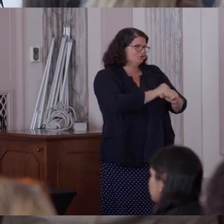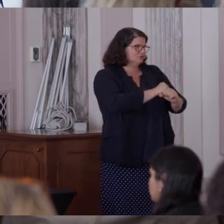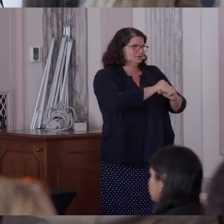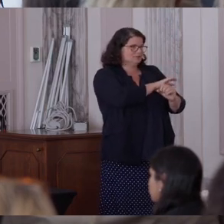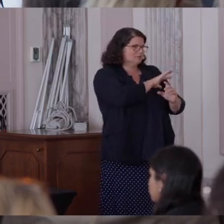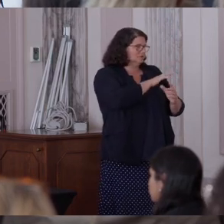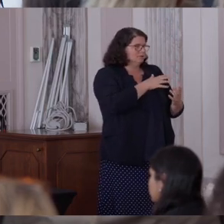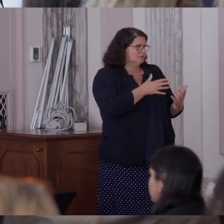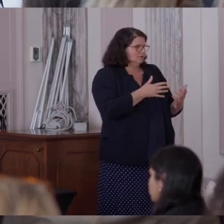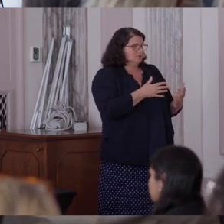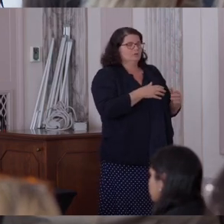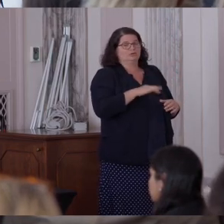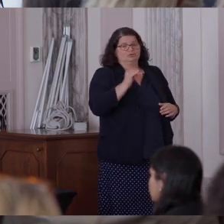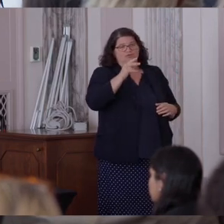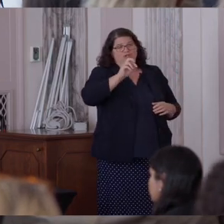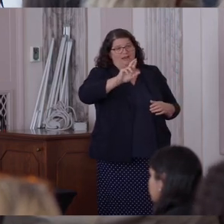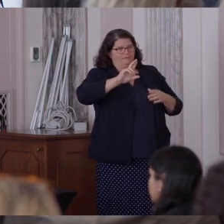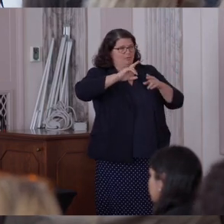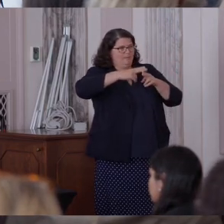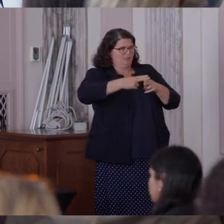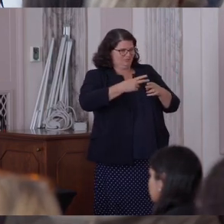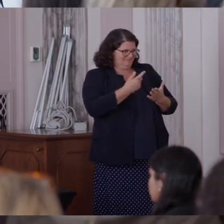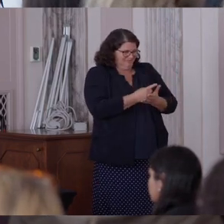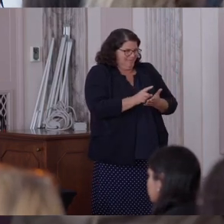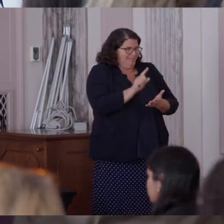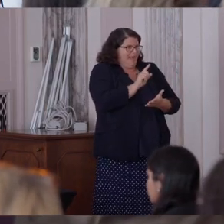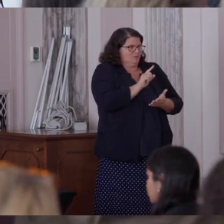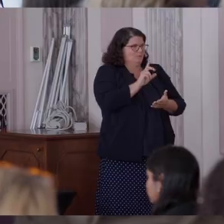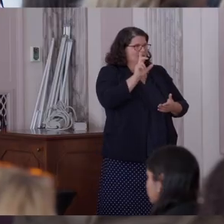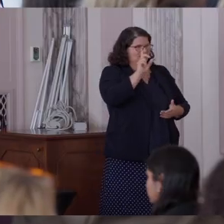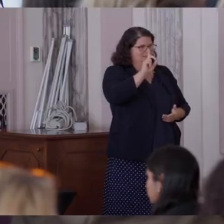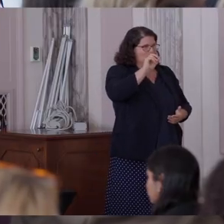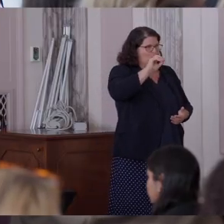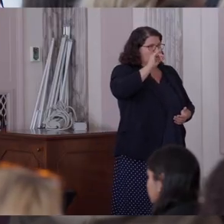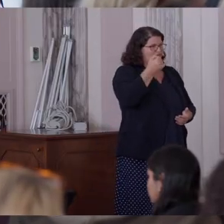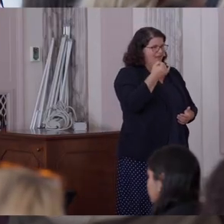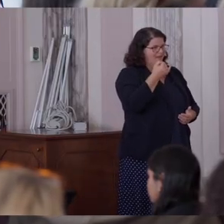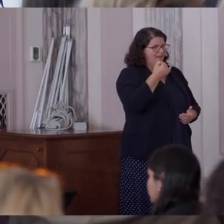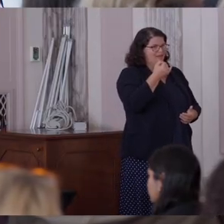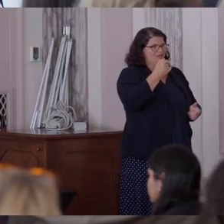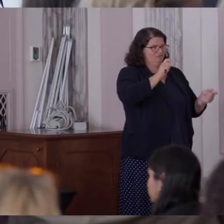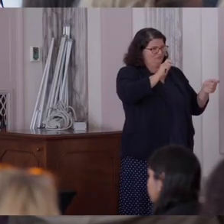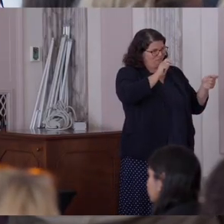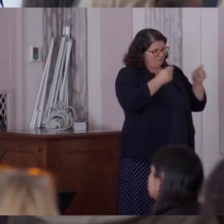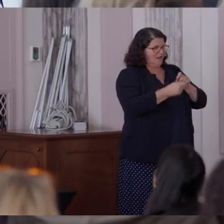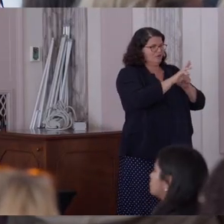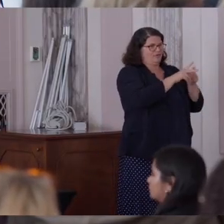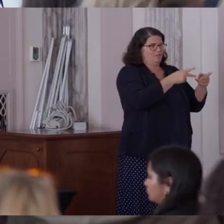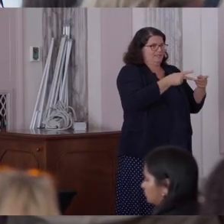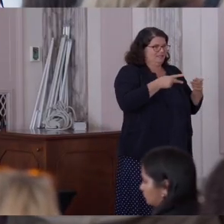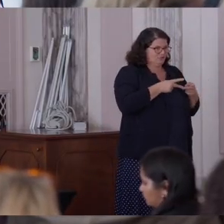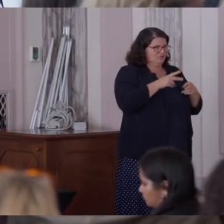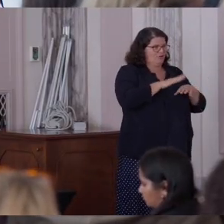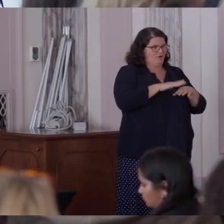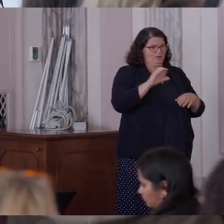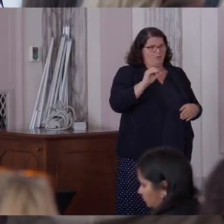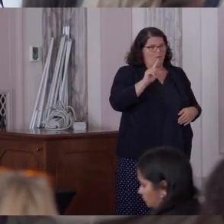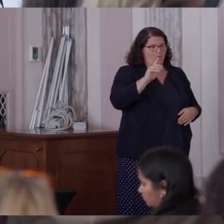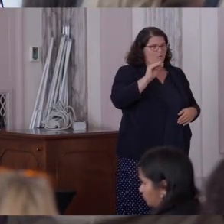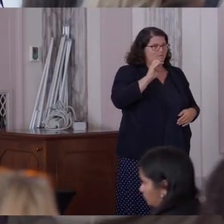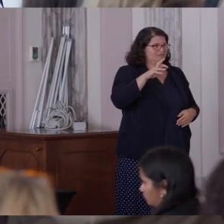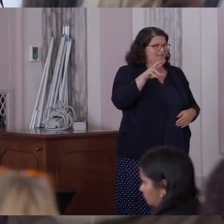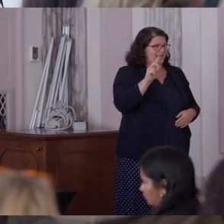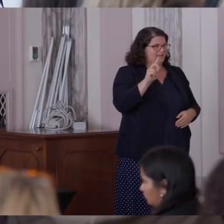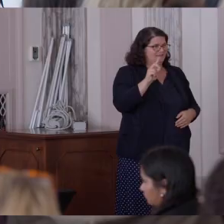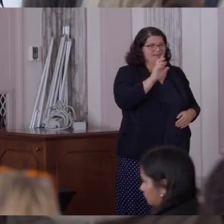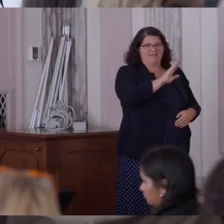protections. As Jennifer mentioned, just last week, this Department of Justice took the position in a memo that our